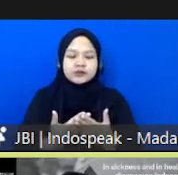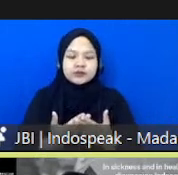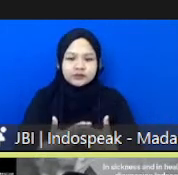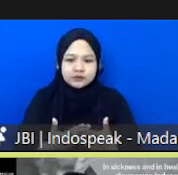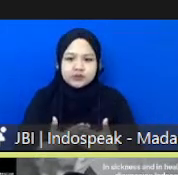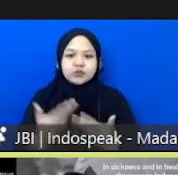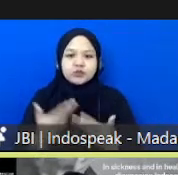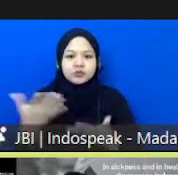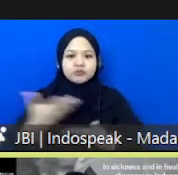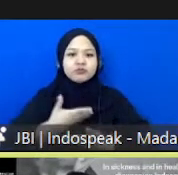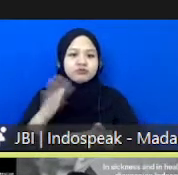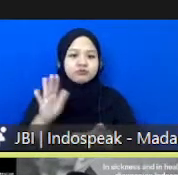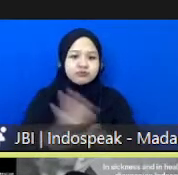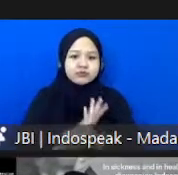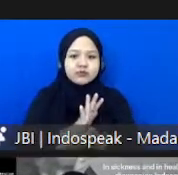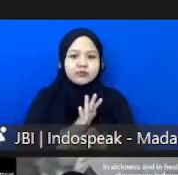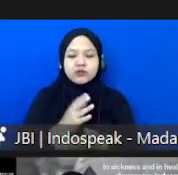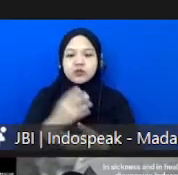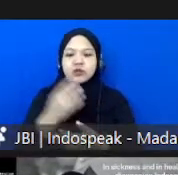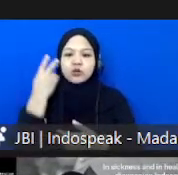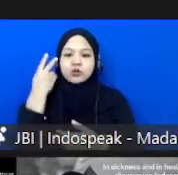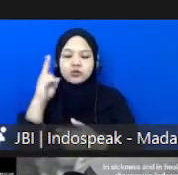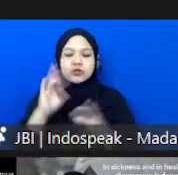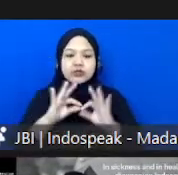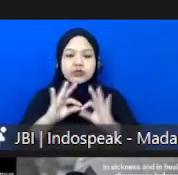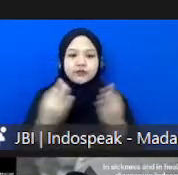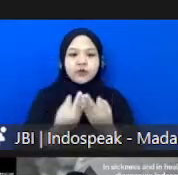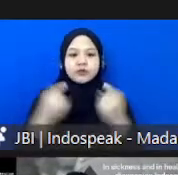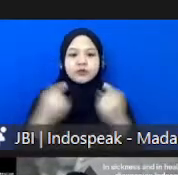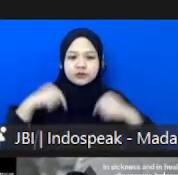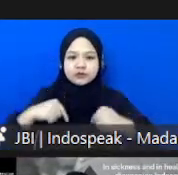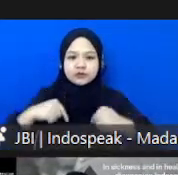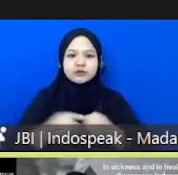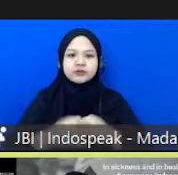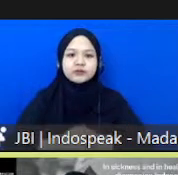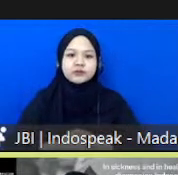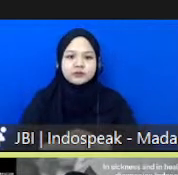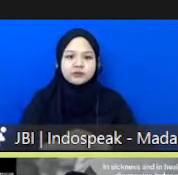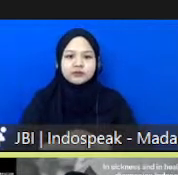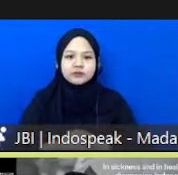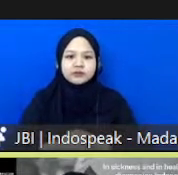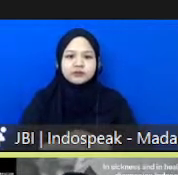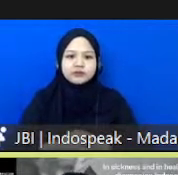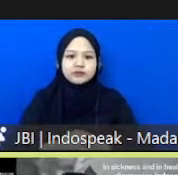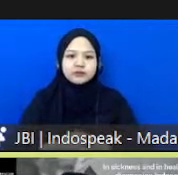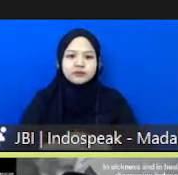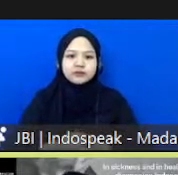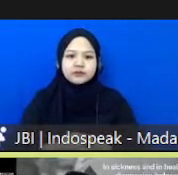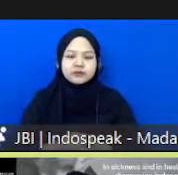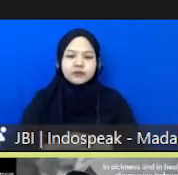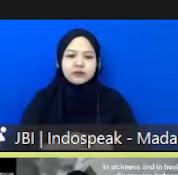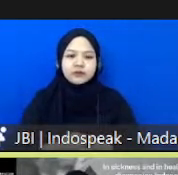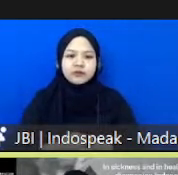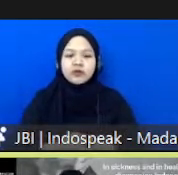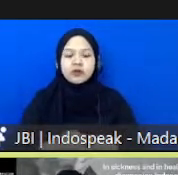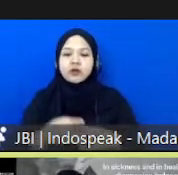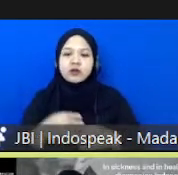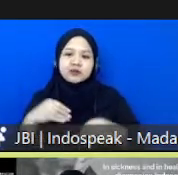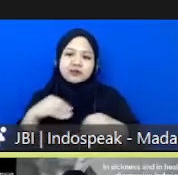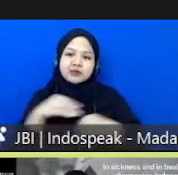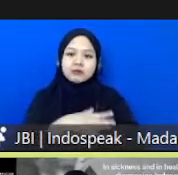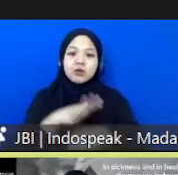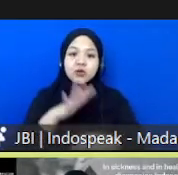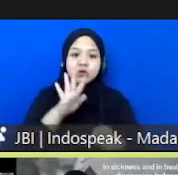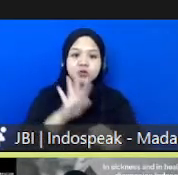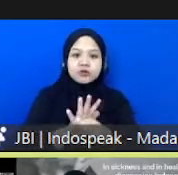able to contribute in such a forum. Pak Yodi and I are presenting the impact of COVID-19 on